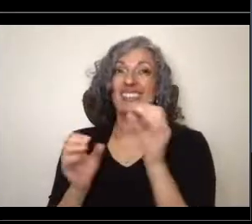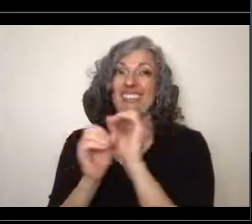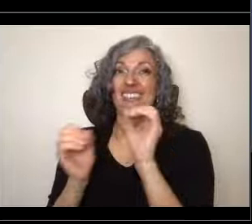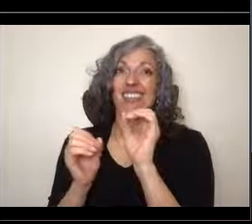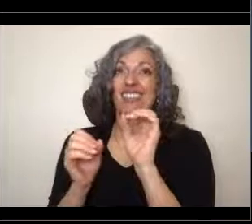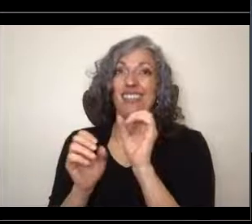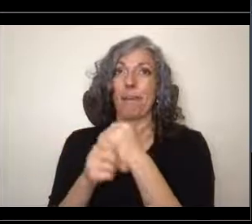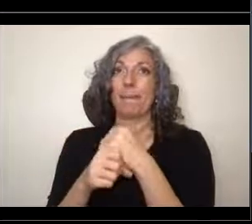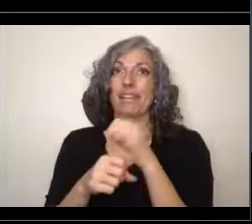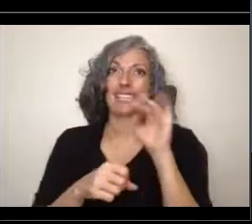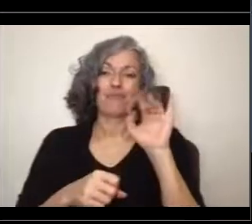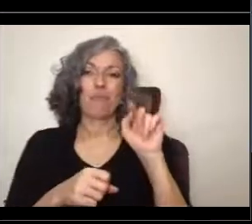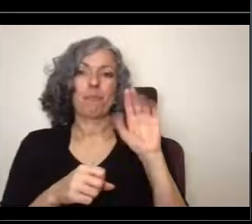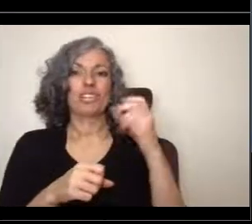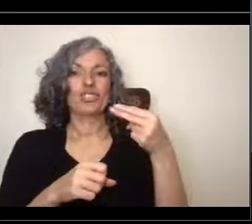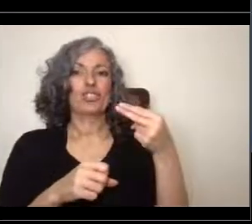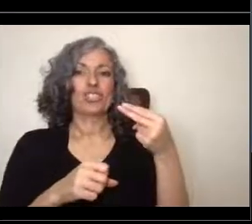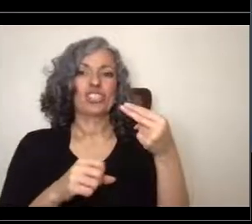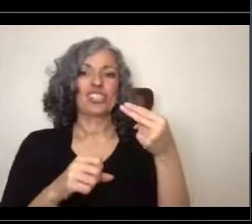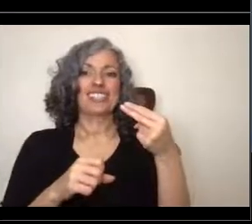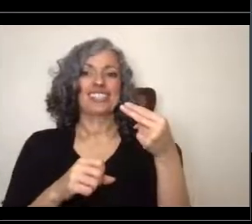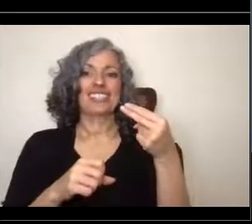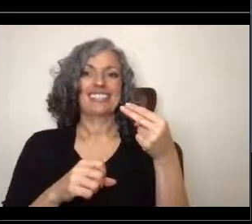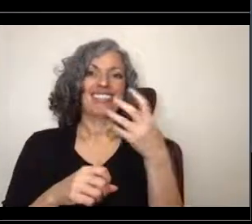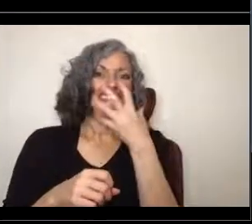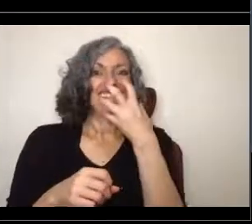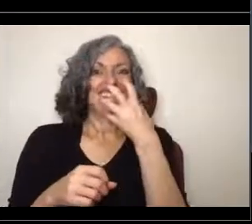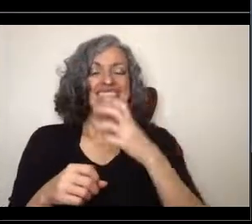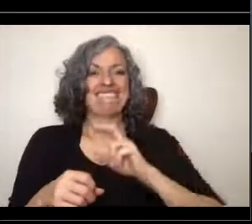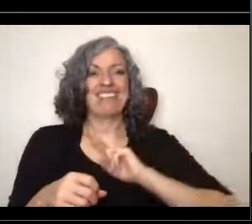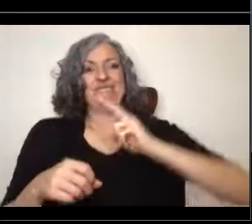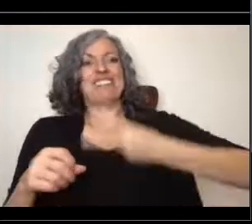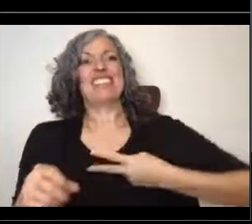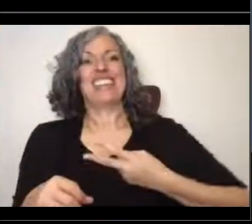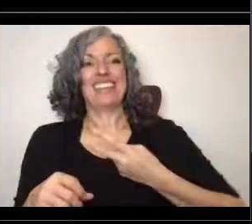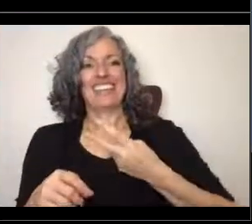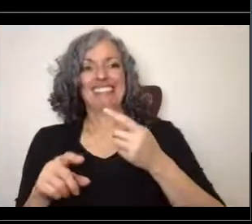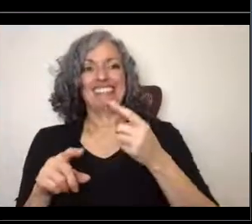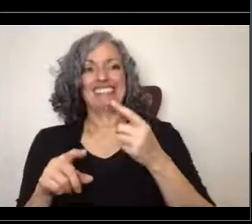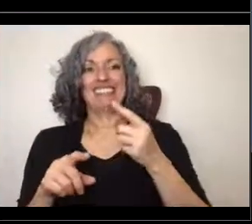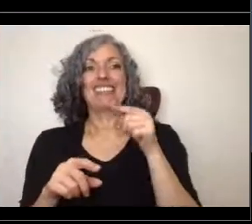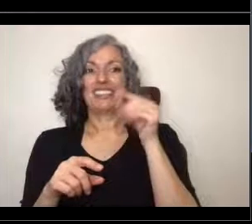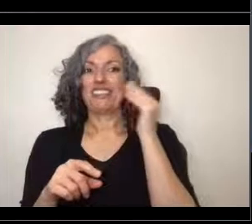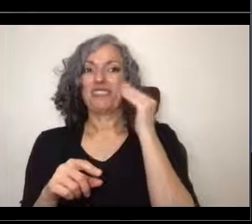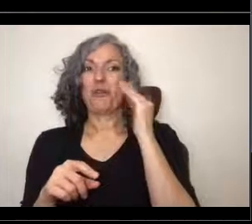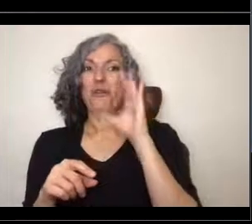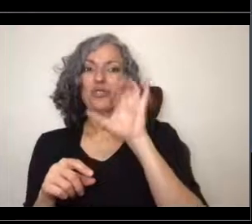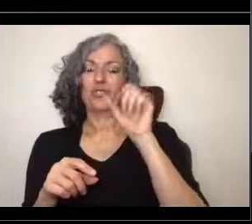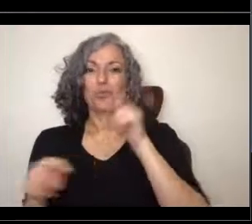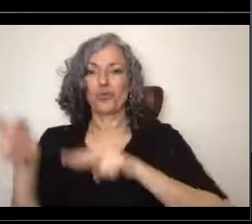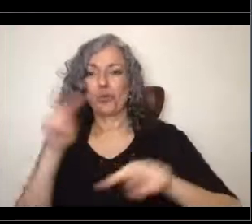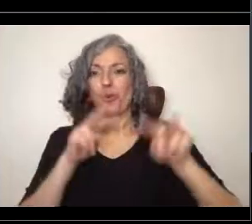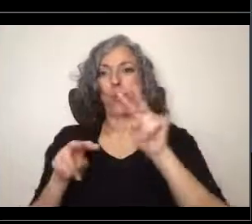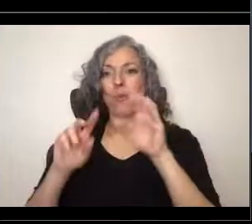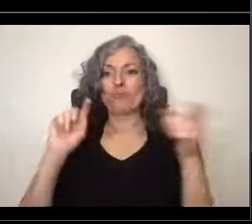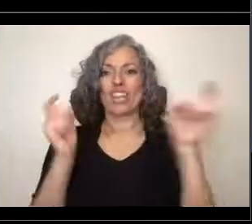than scope changes, but we're going to try to make him a little more comfortable with scope changes that are bringing projects into alignment with CAPTI,